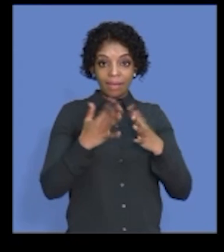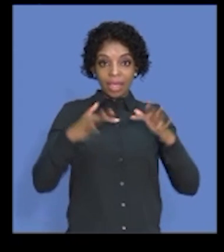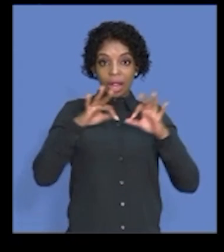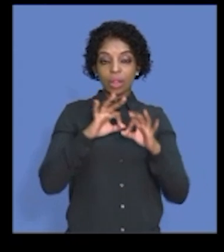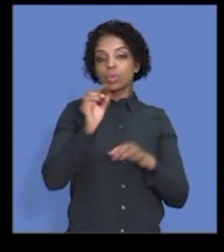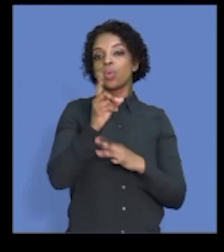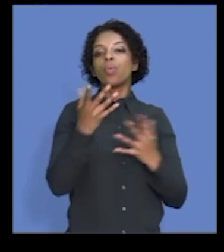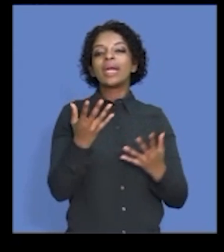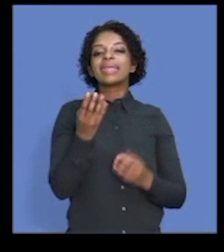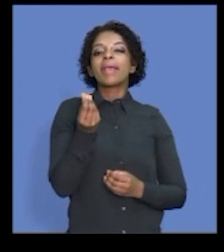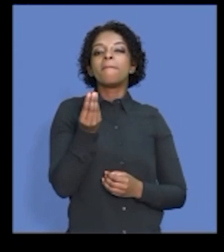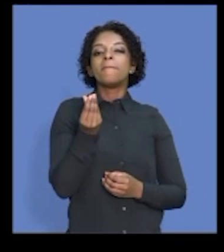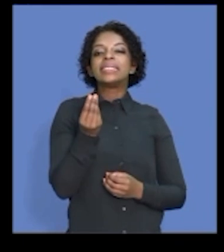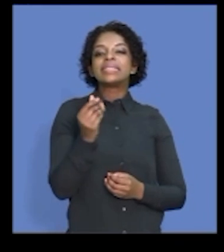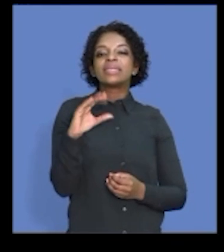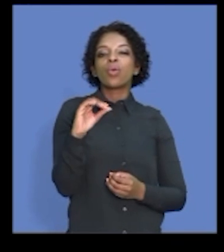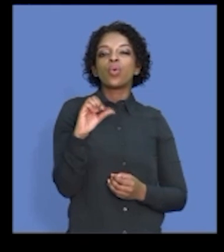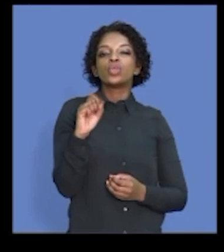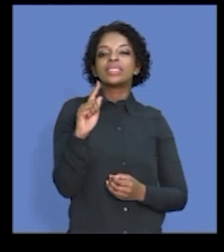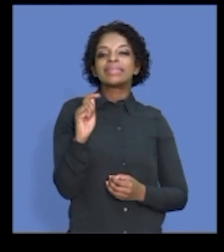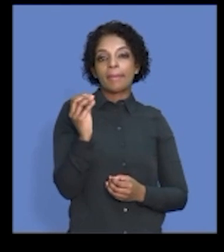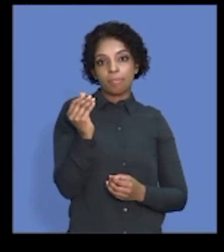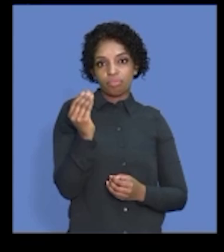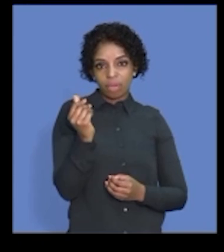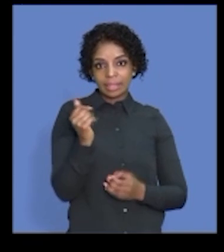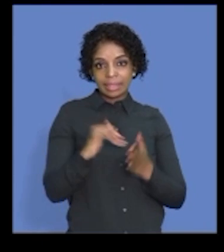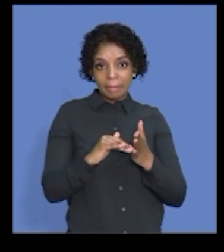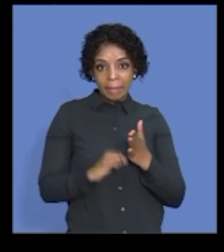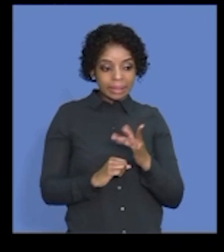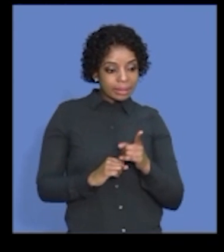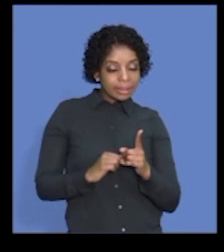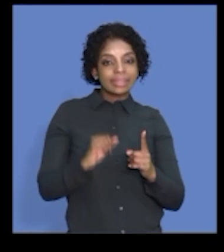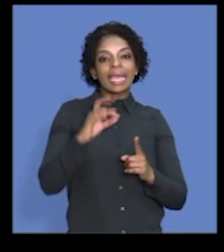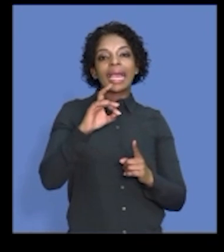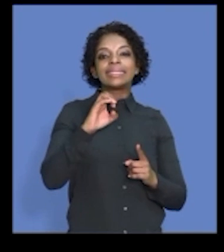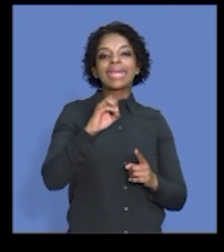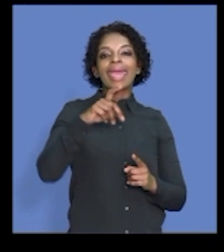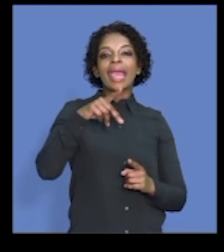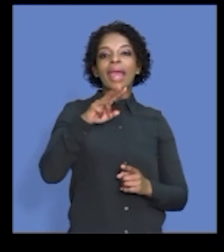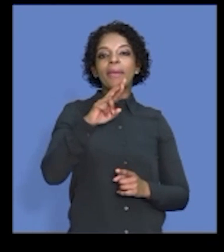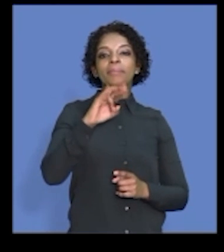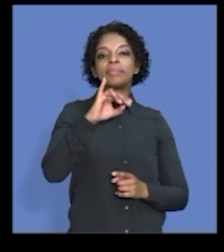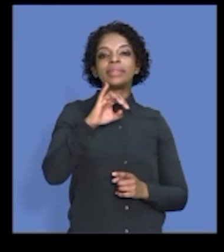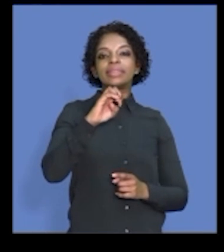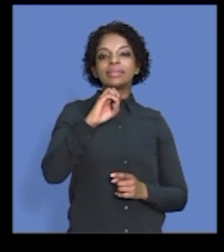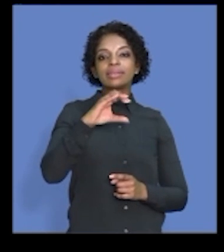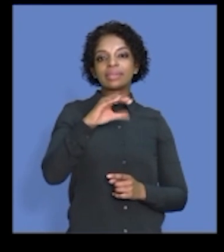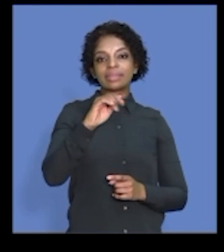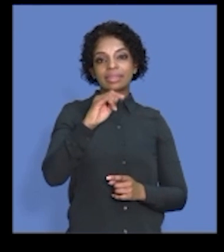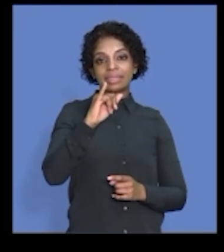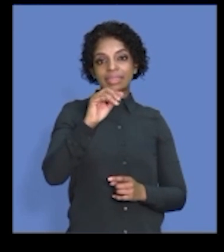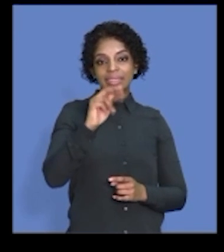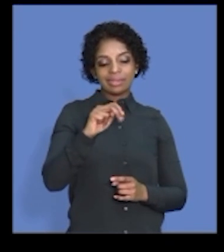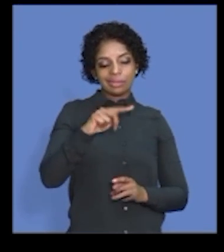Cost price minus accumulated depreciation. In other words, the cost, which is your asset, minus the